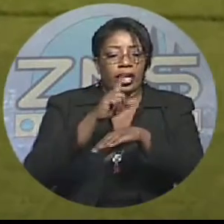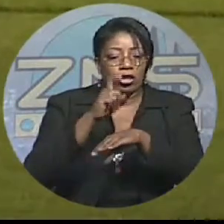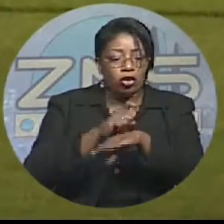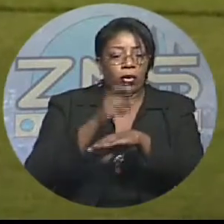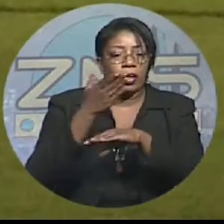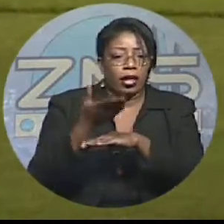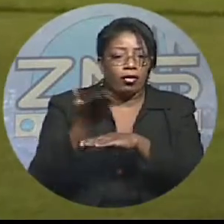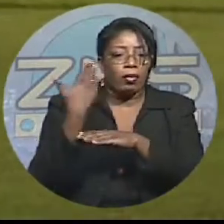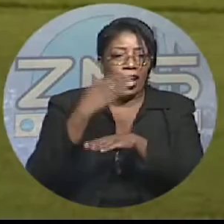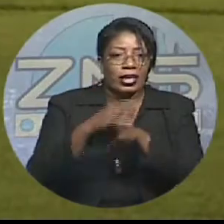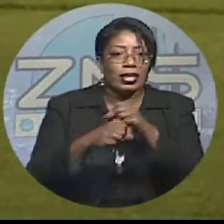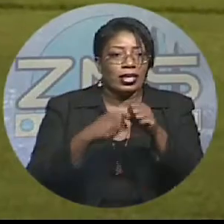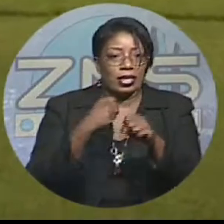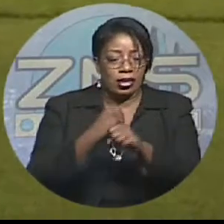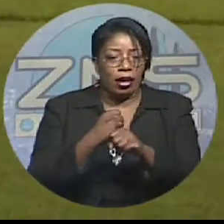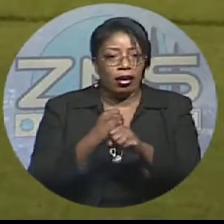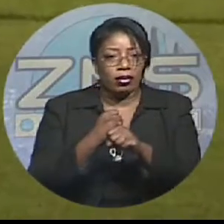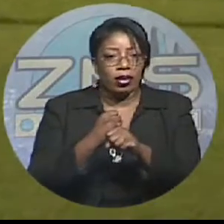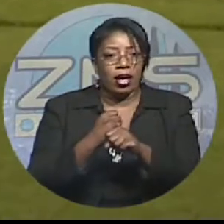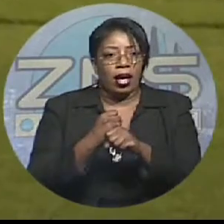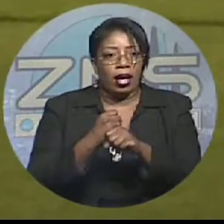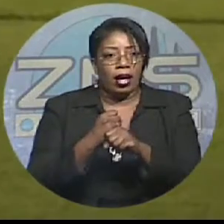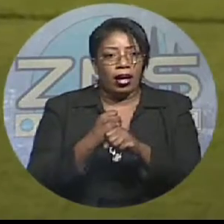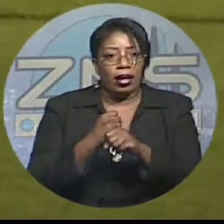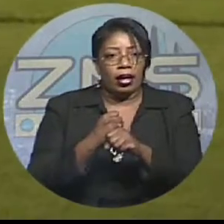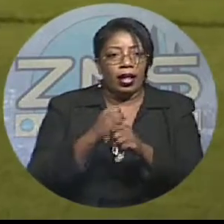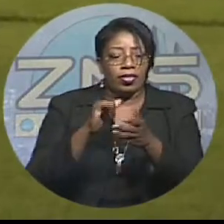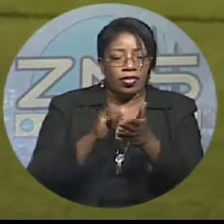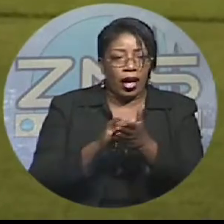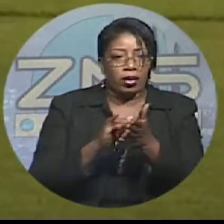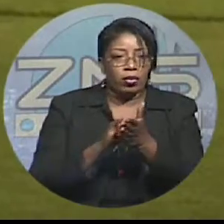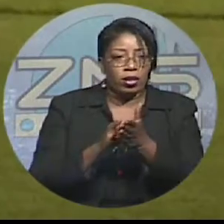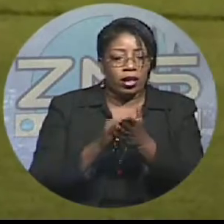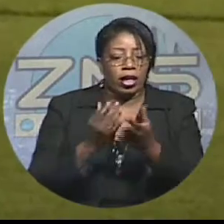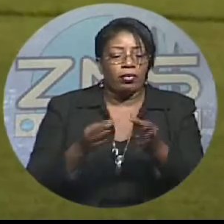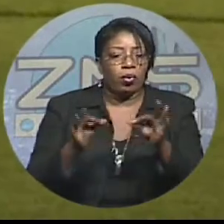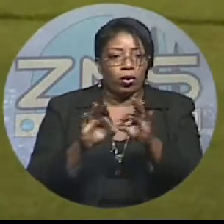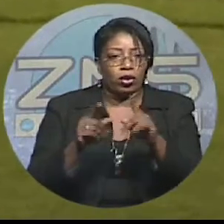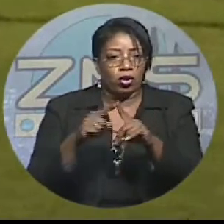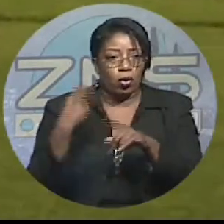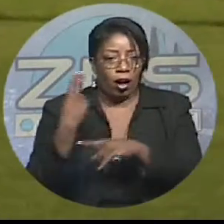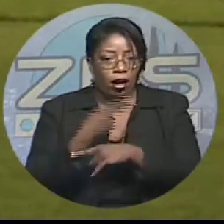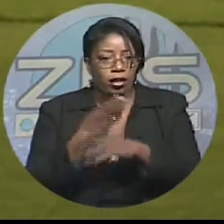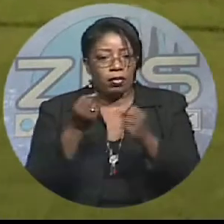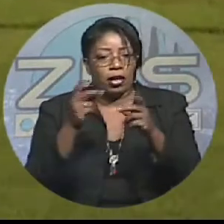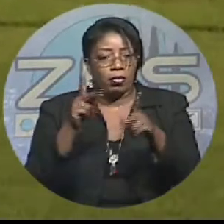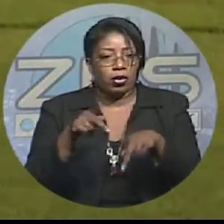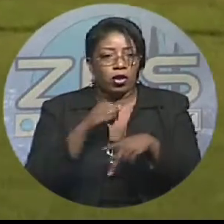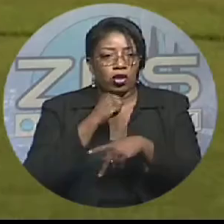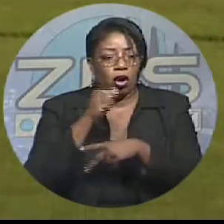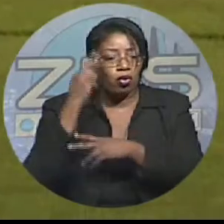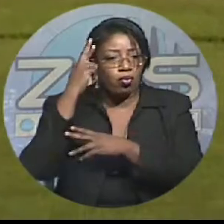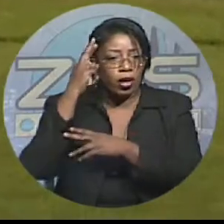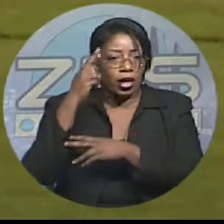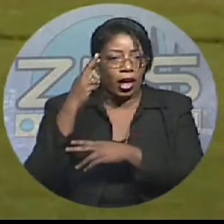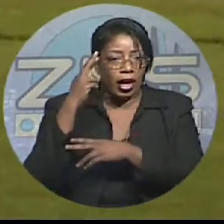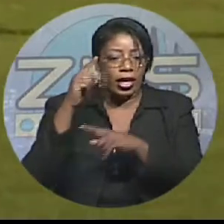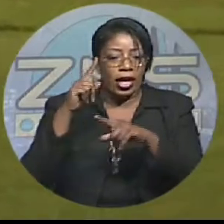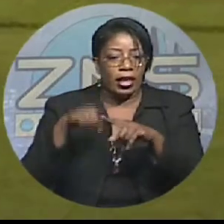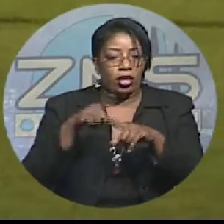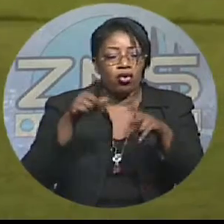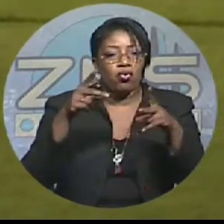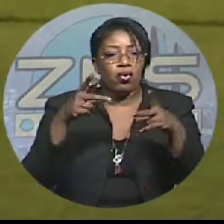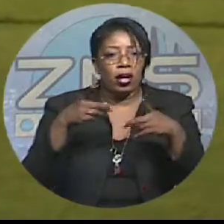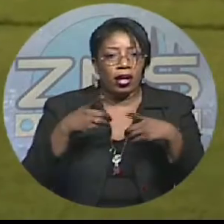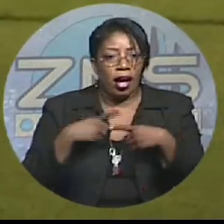last few years, and by extension the Family Islands. That's been very important to us. And a lot of people would not even realize that you can